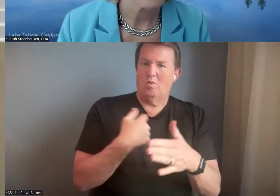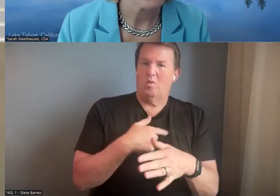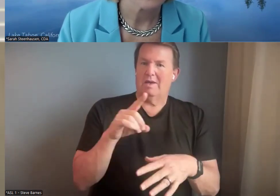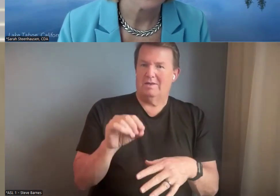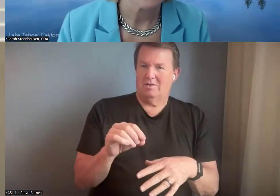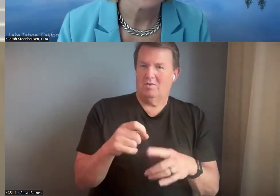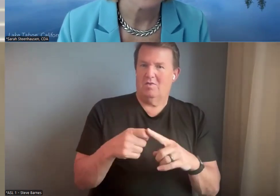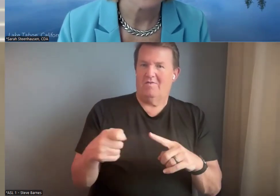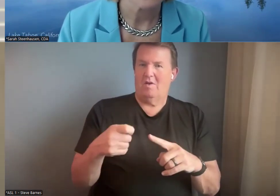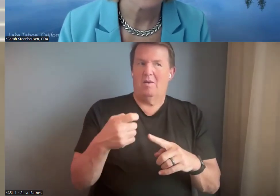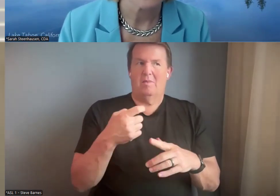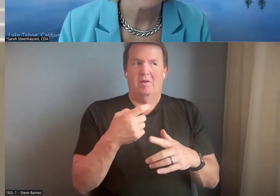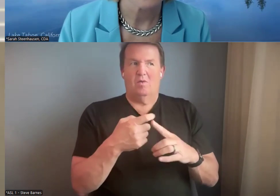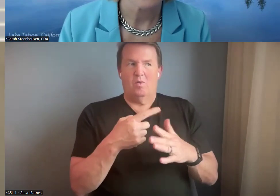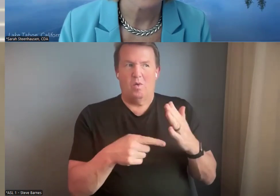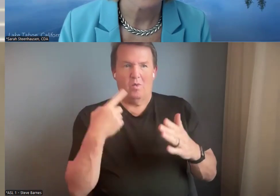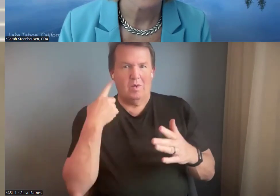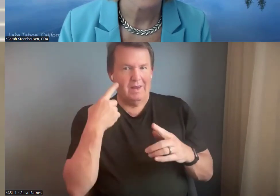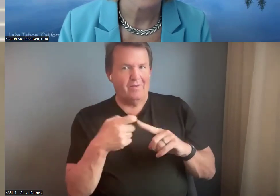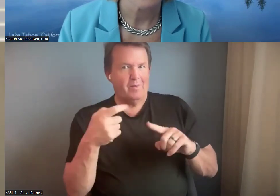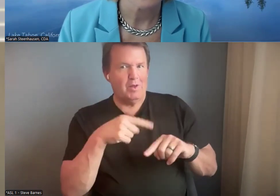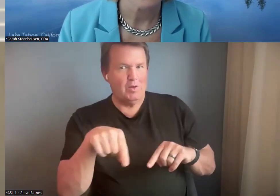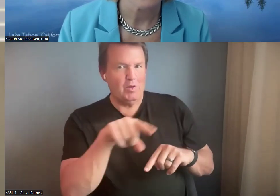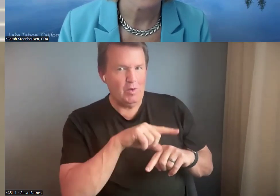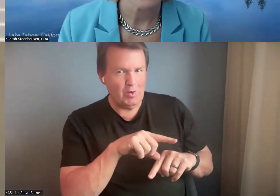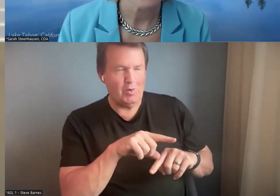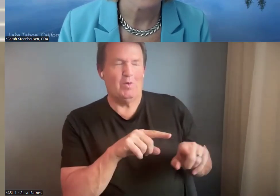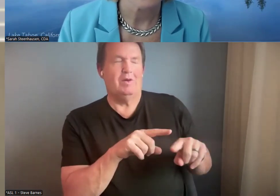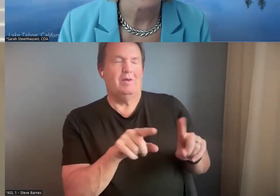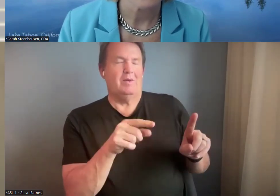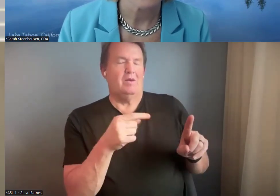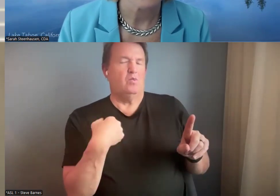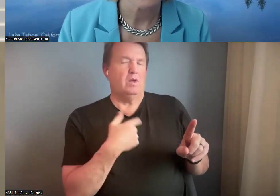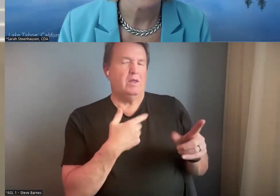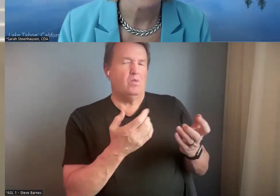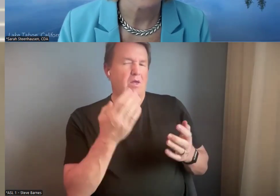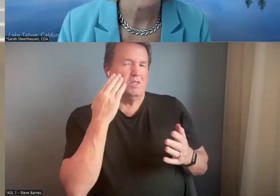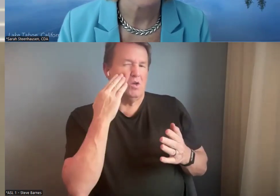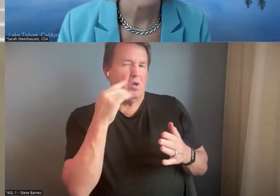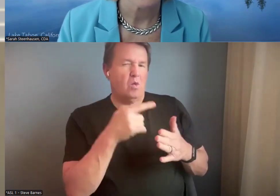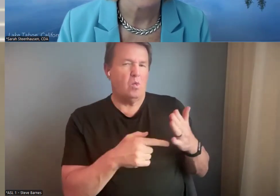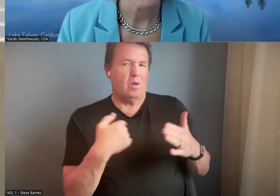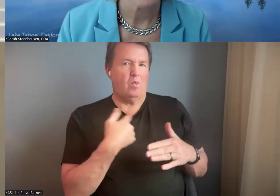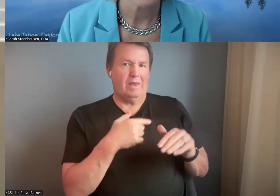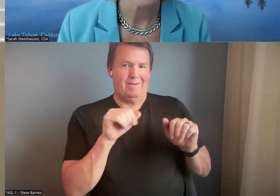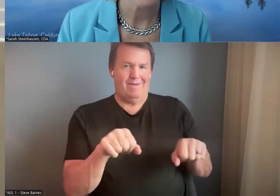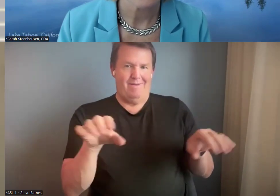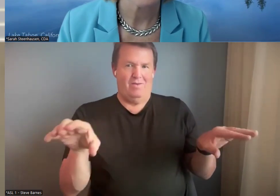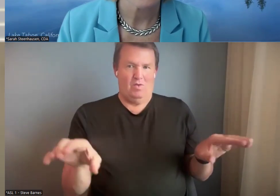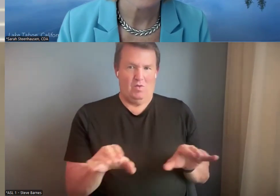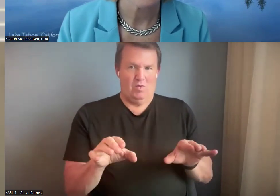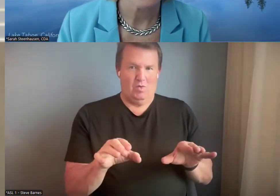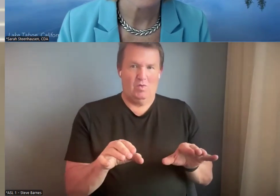of you are doing. But not only that, see what we can do and what we see out in the community with the